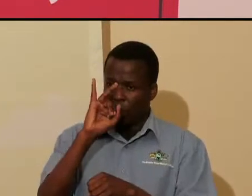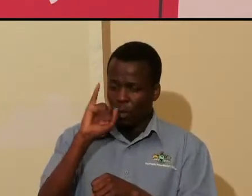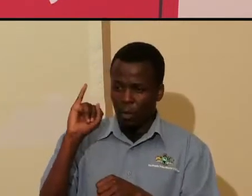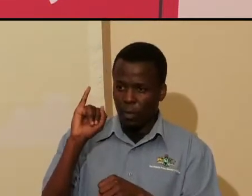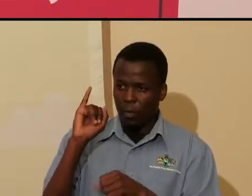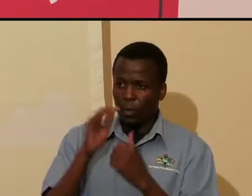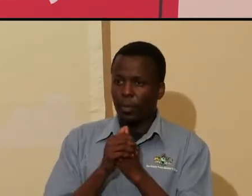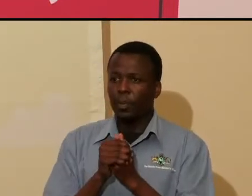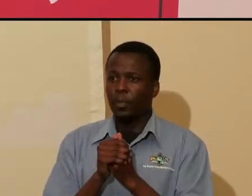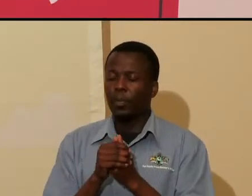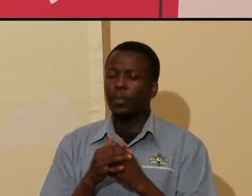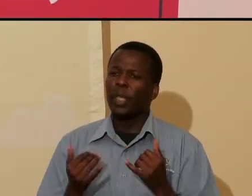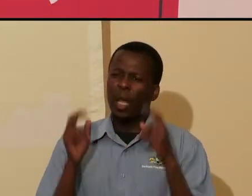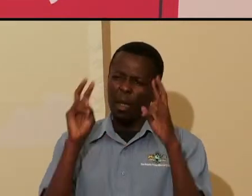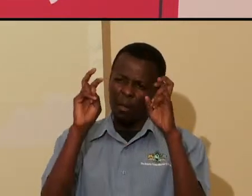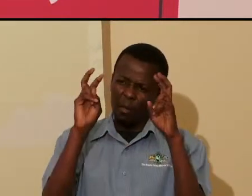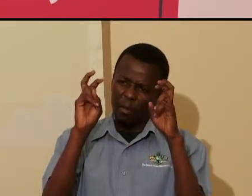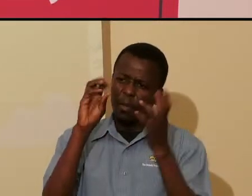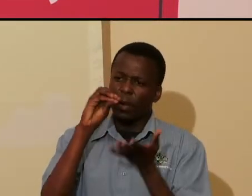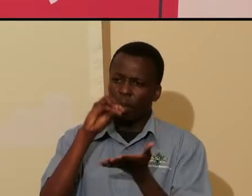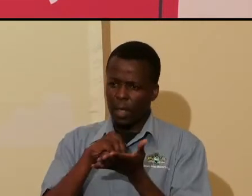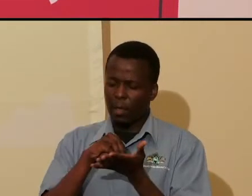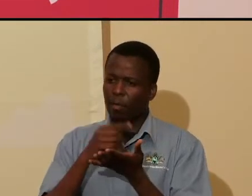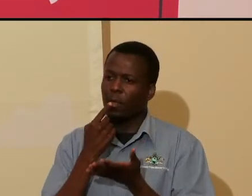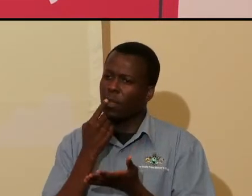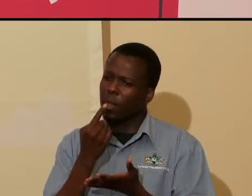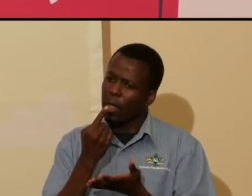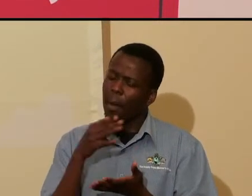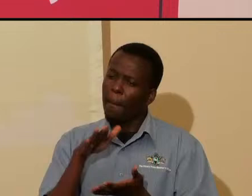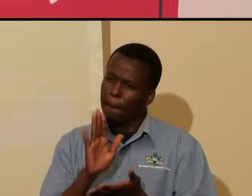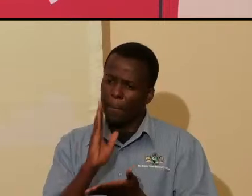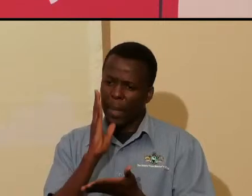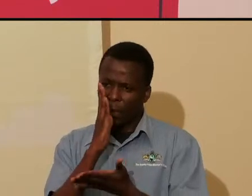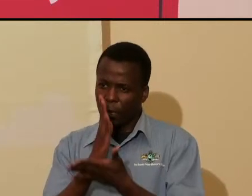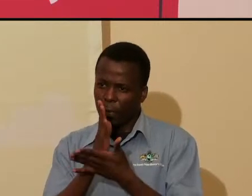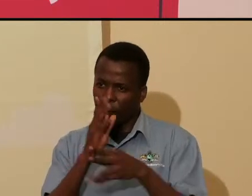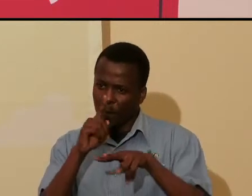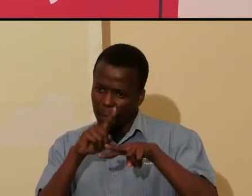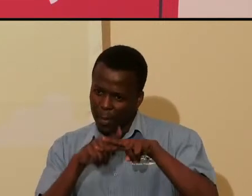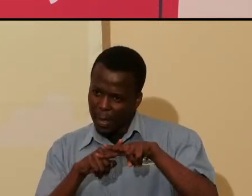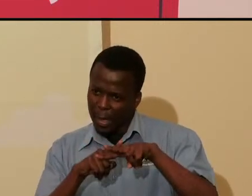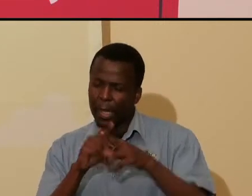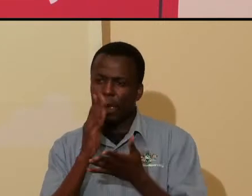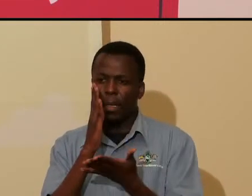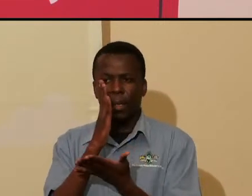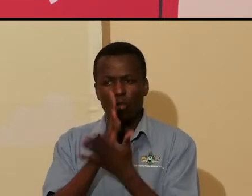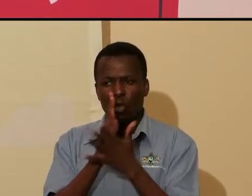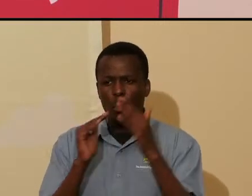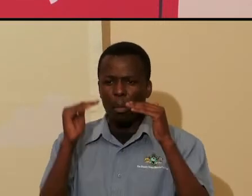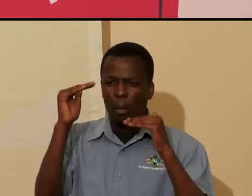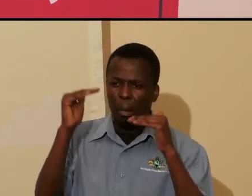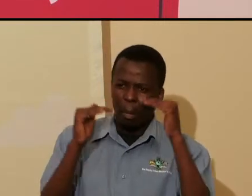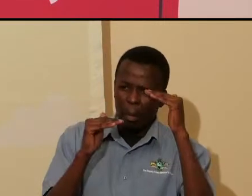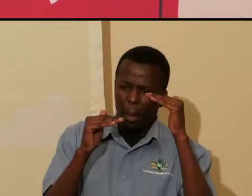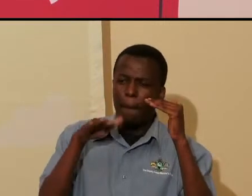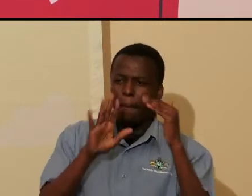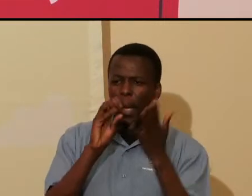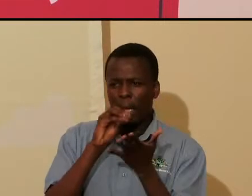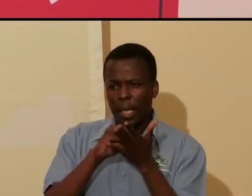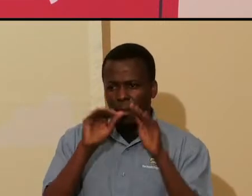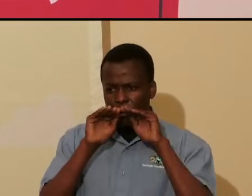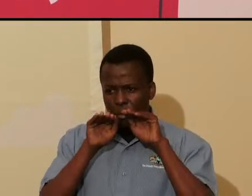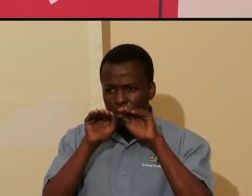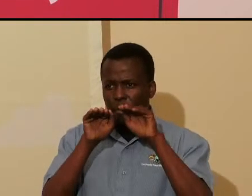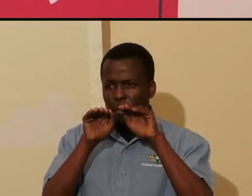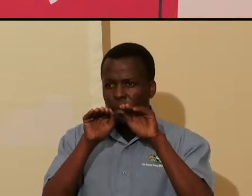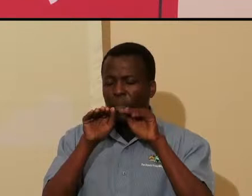End Inequalities, End AIDS, and Pandemics. And then we brought it to the local context of Eswatini,